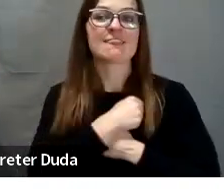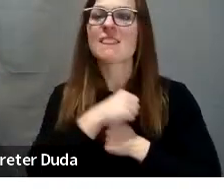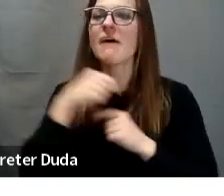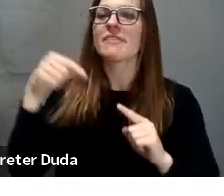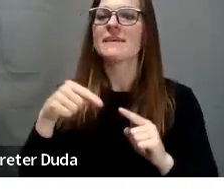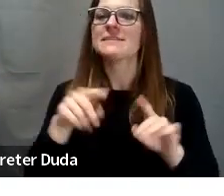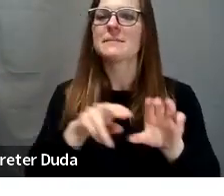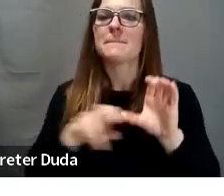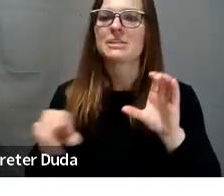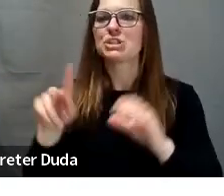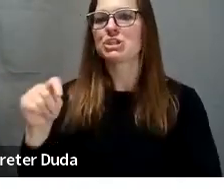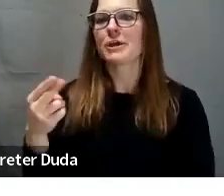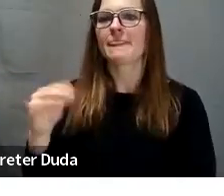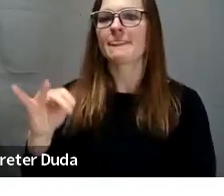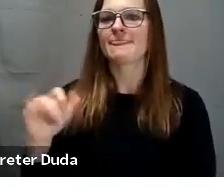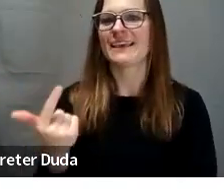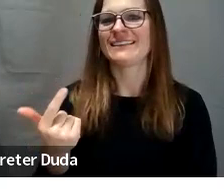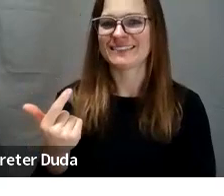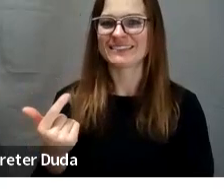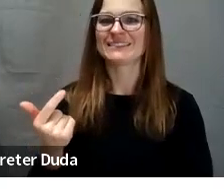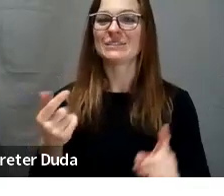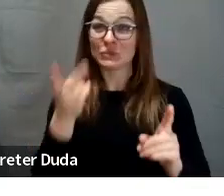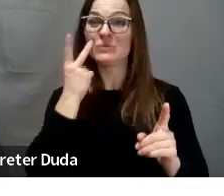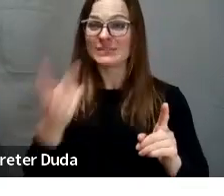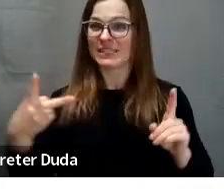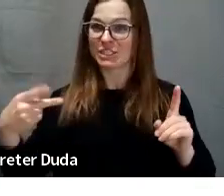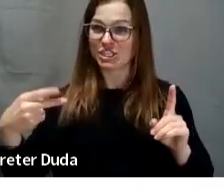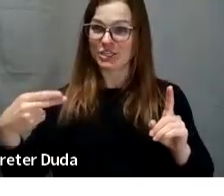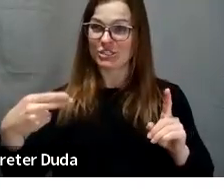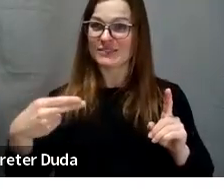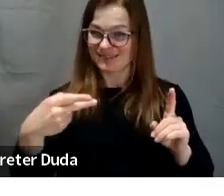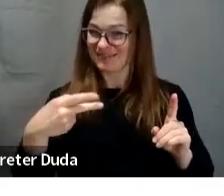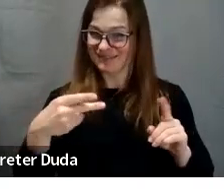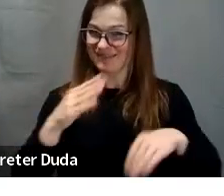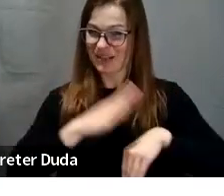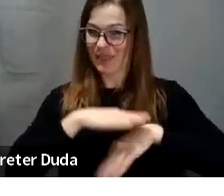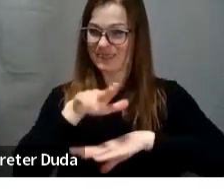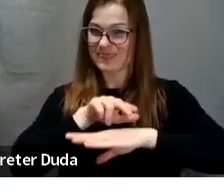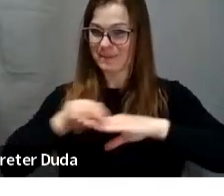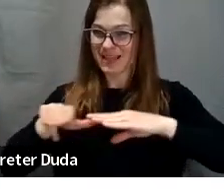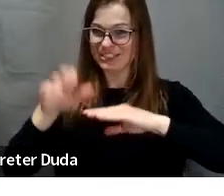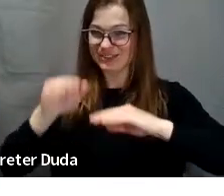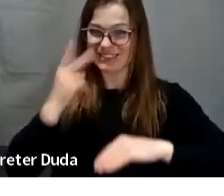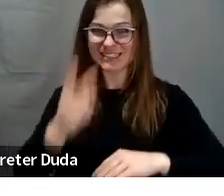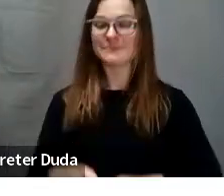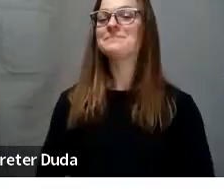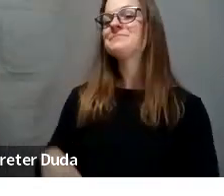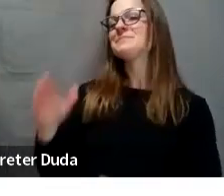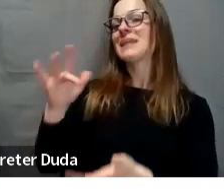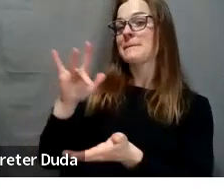and along with pruning shears on the bench. And then in the middle of the